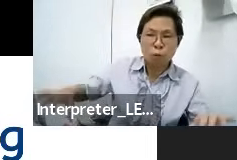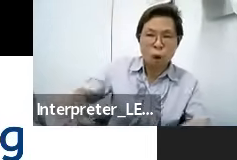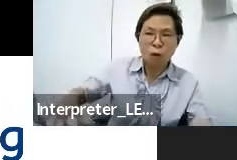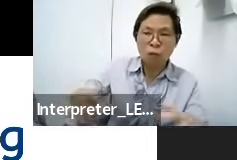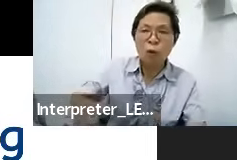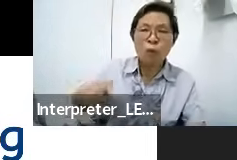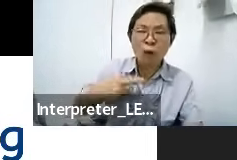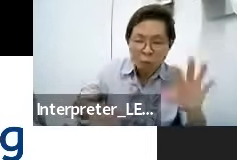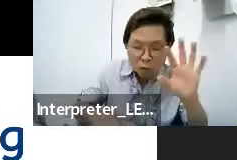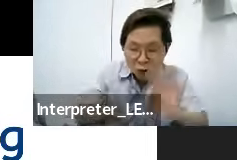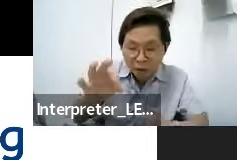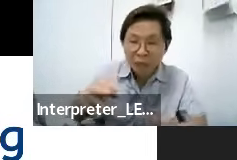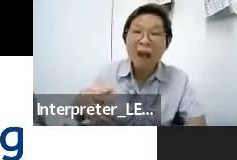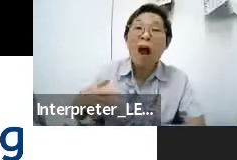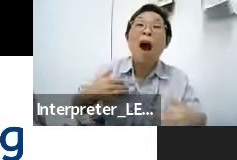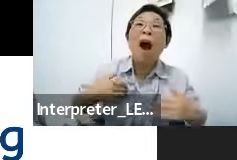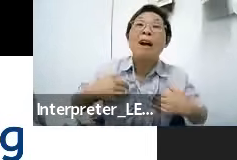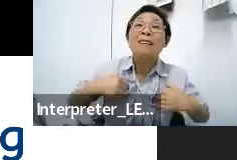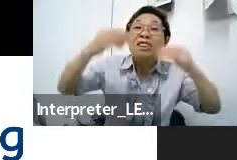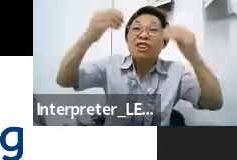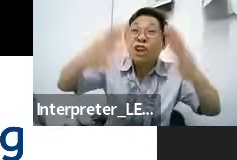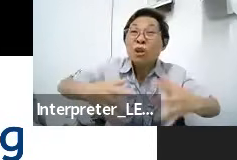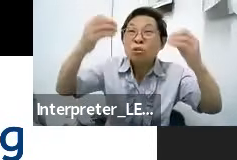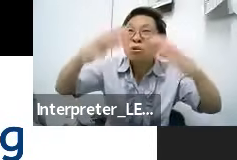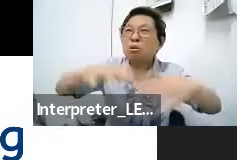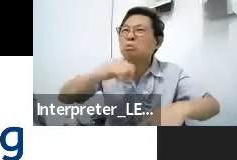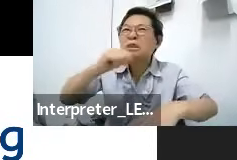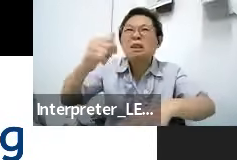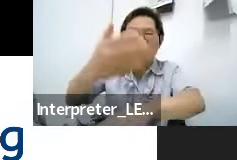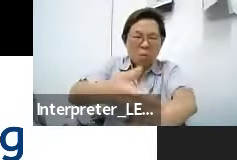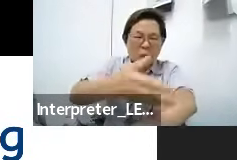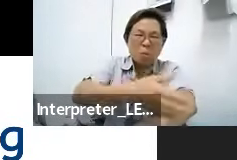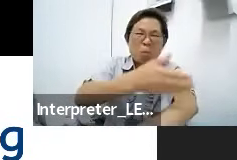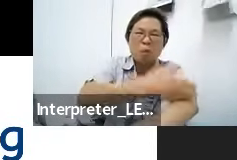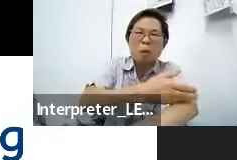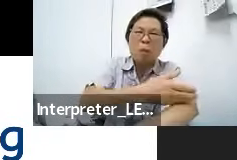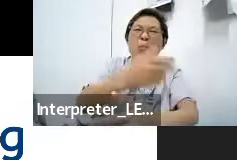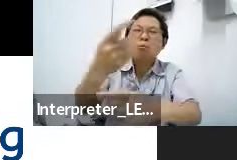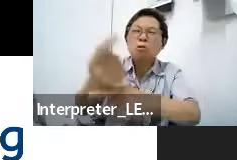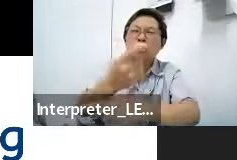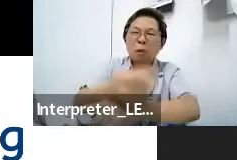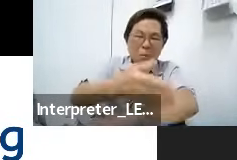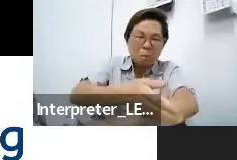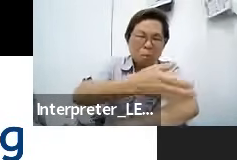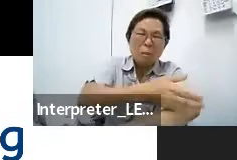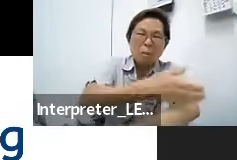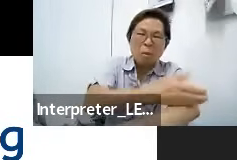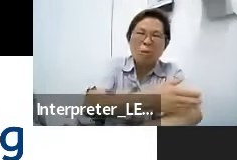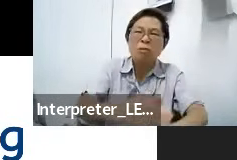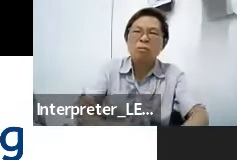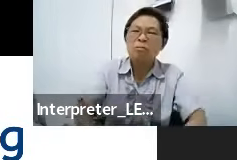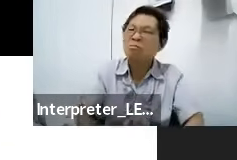finding out, that our teachers are not upskilled to look at children with SEN.